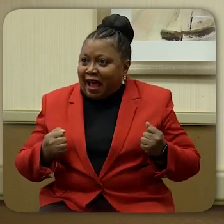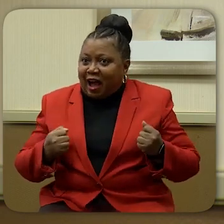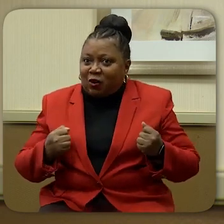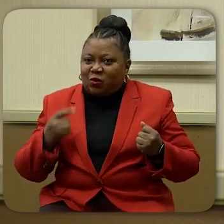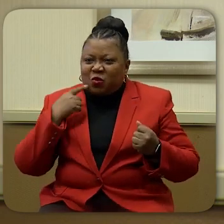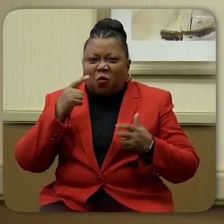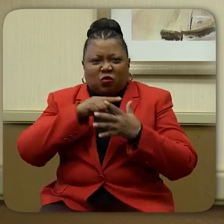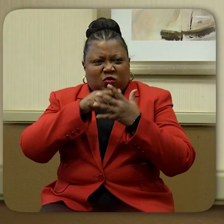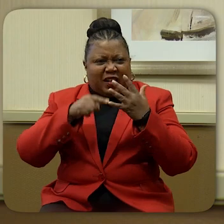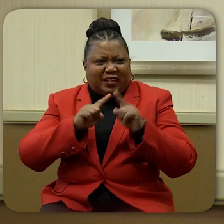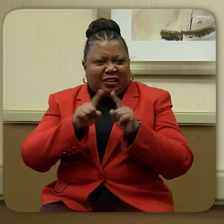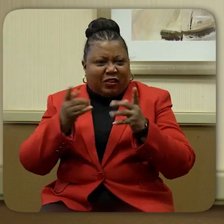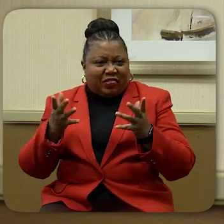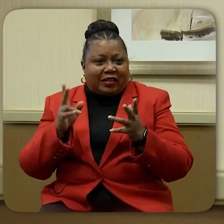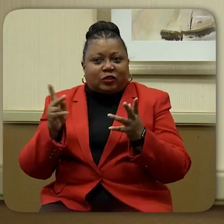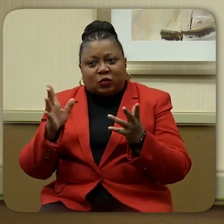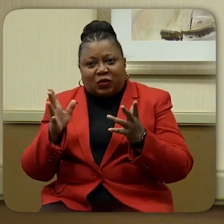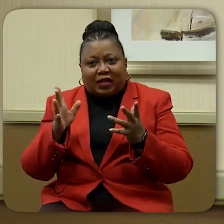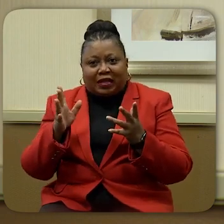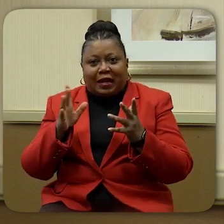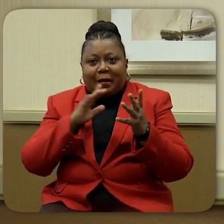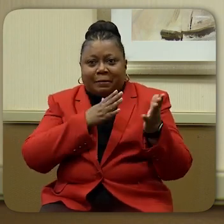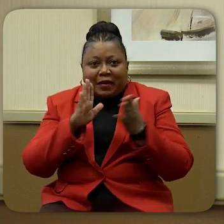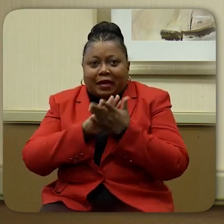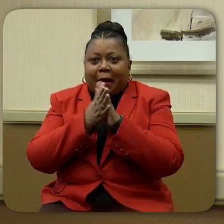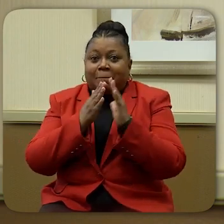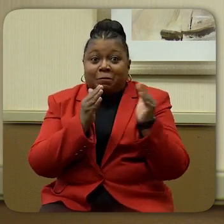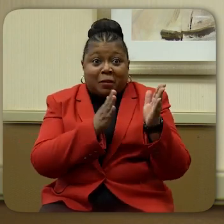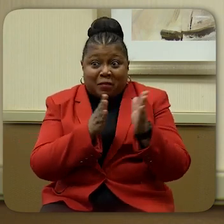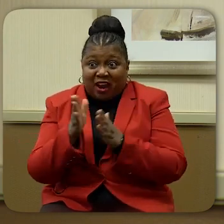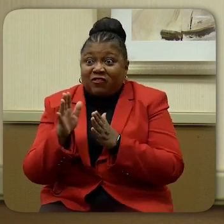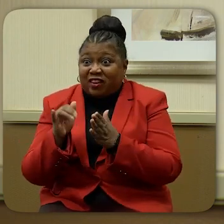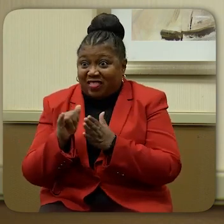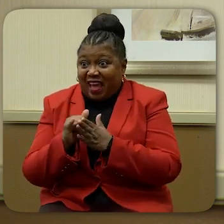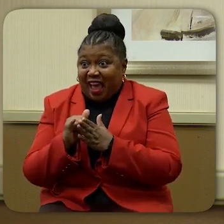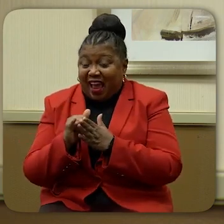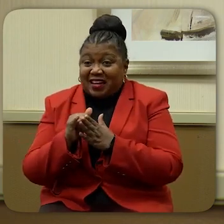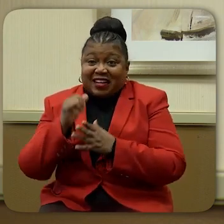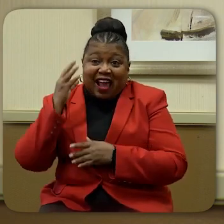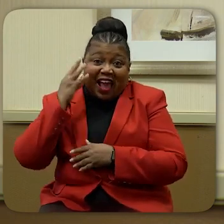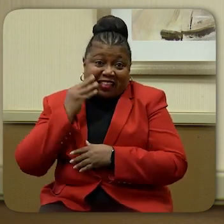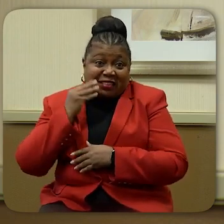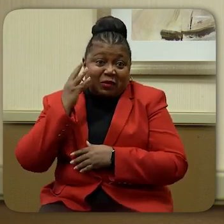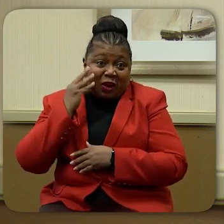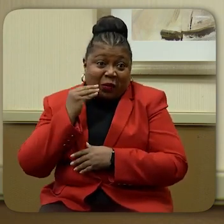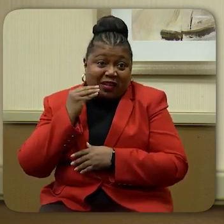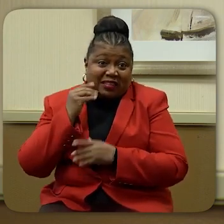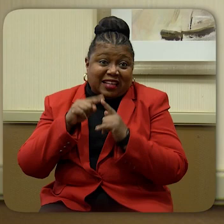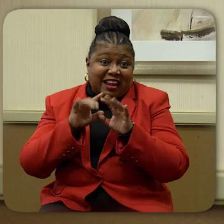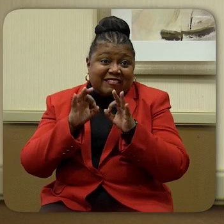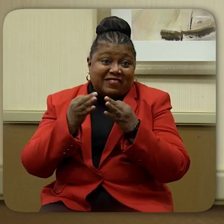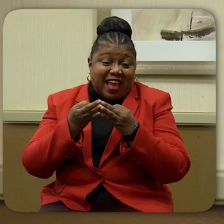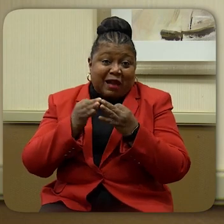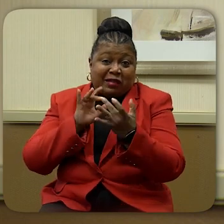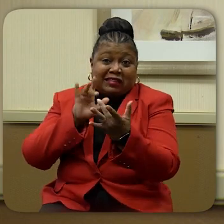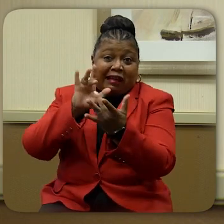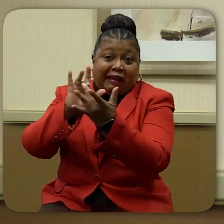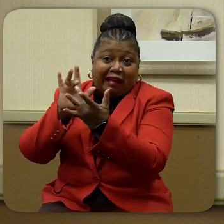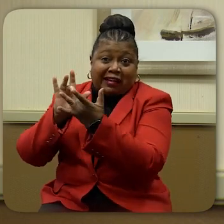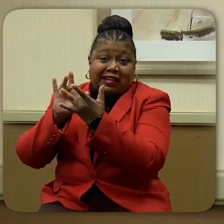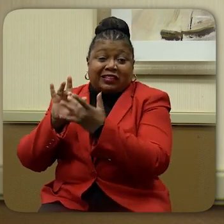just different things to really kind of be prepared for that experience. And if families are reaching out